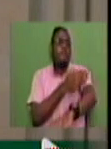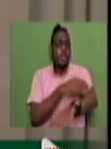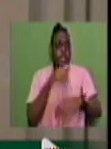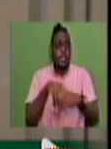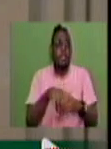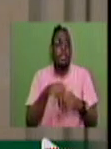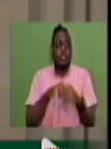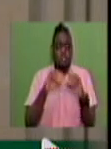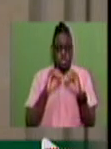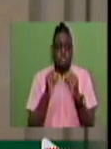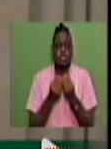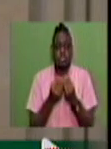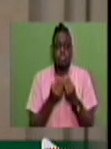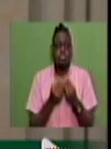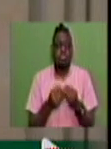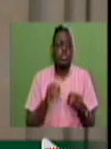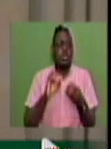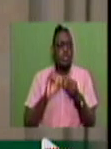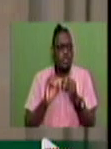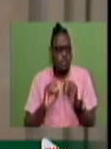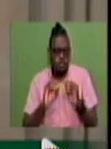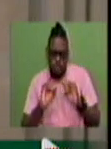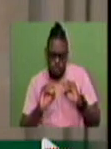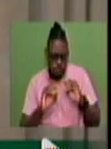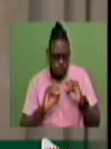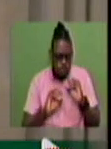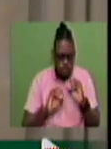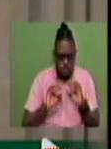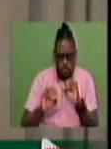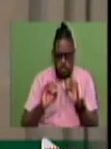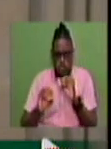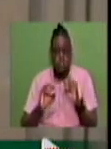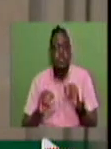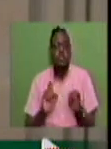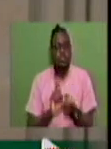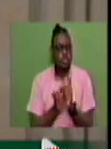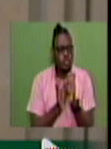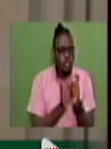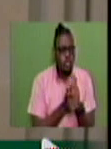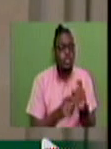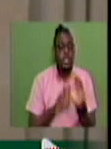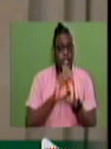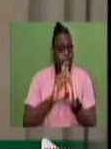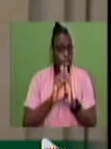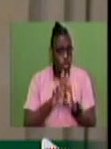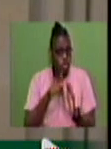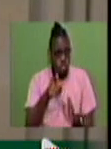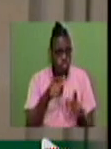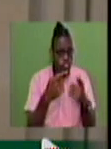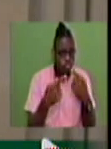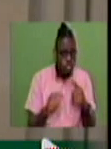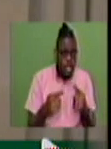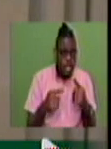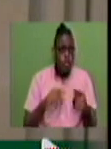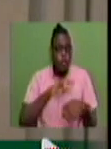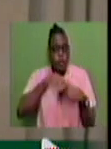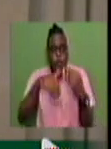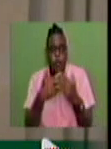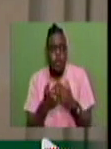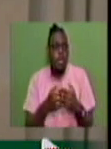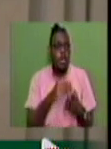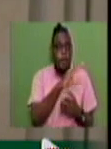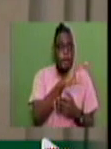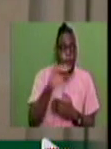the last fiscal, TTT initiated a company-wide infrastructure upgrade, aimed at improving operational